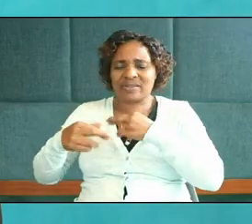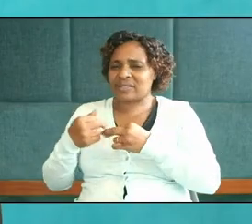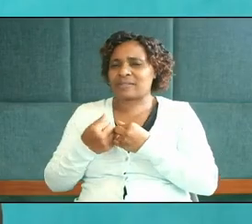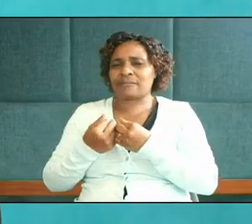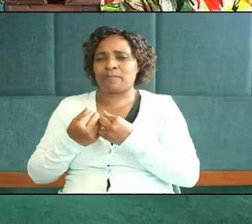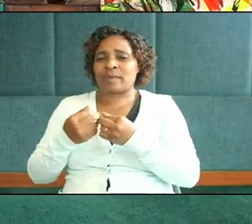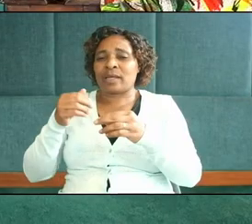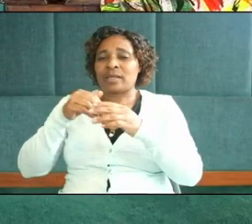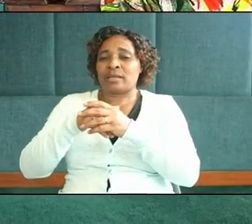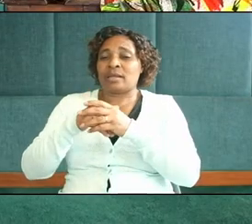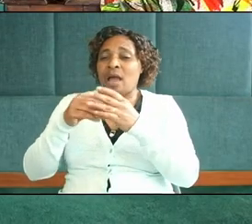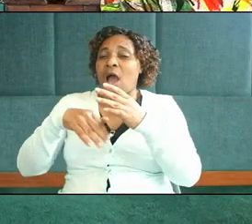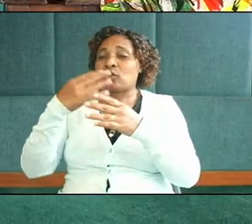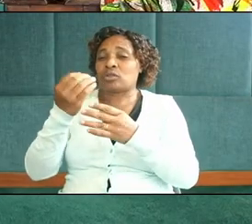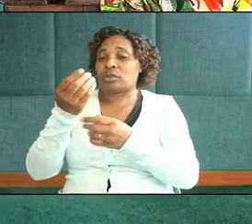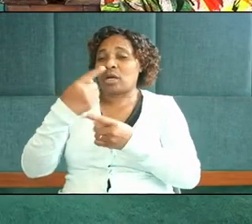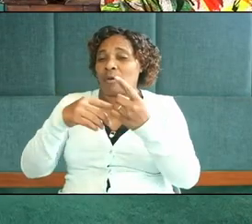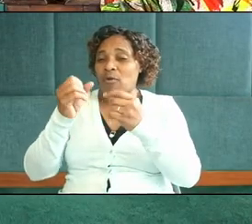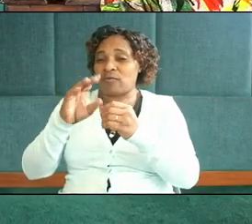product. Amen.